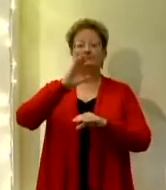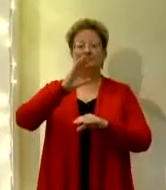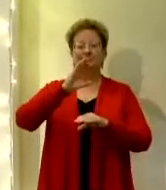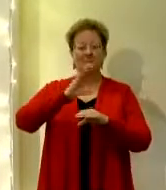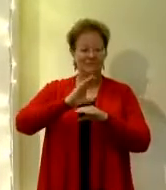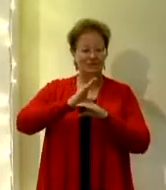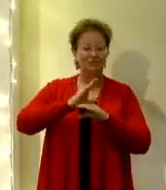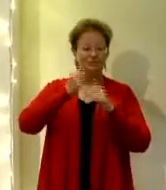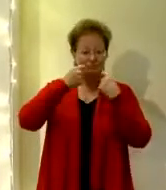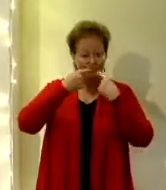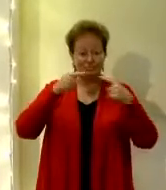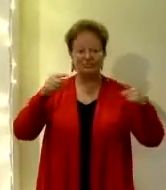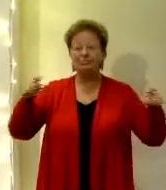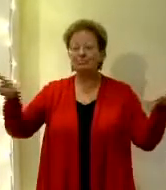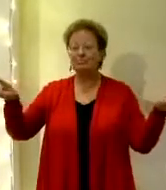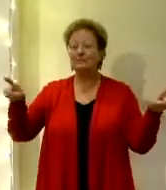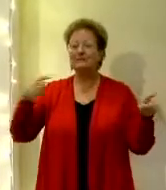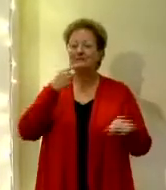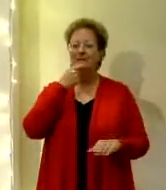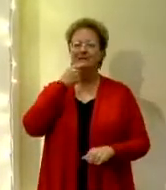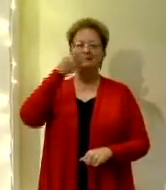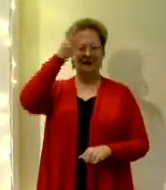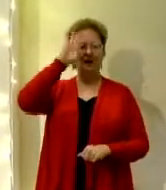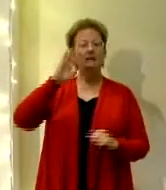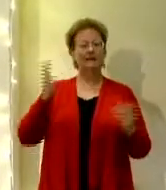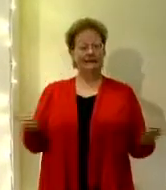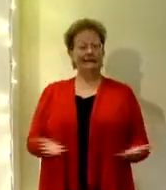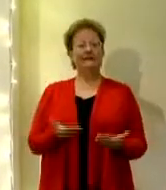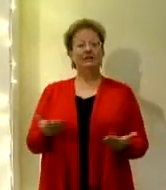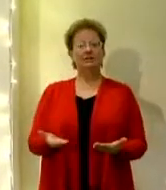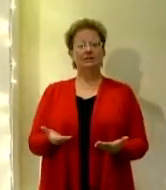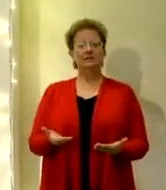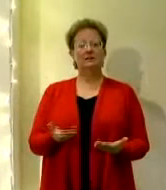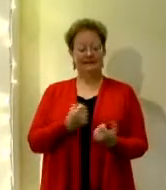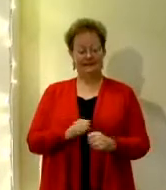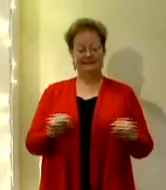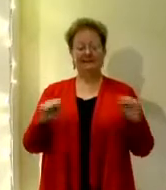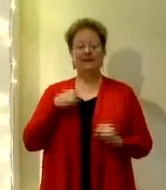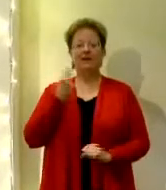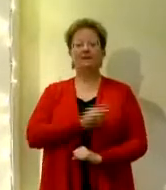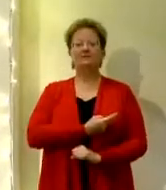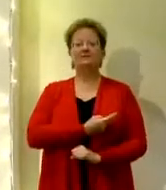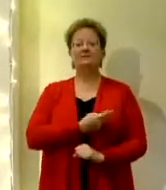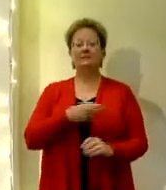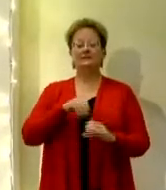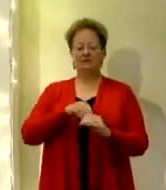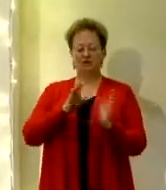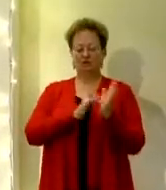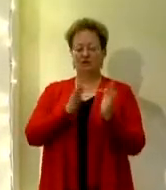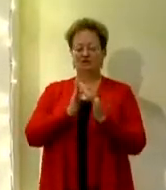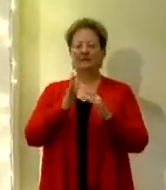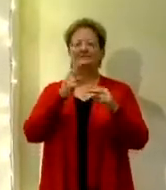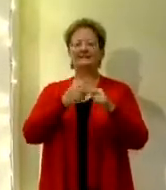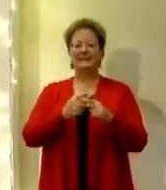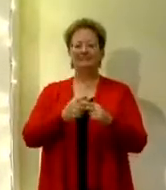fear. And to say that God is here. Here to save. In Jesus' name. Amen.